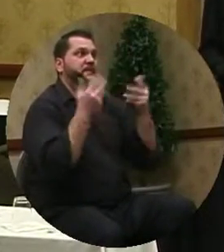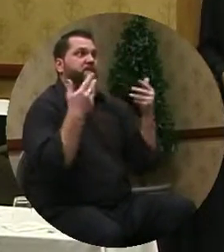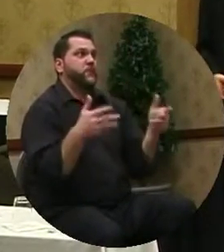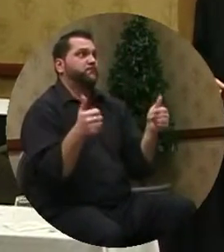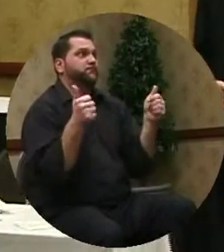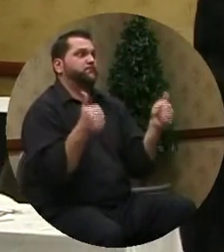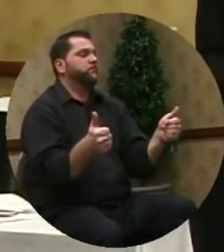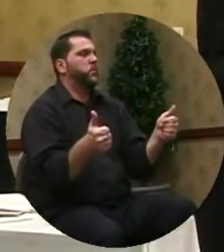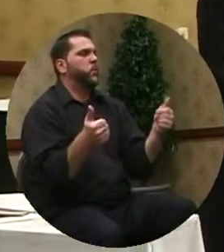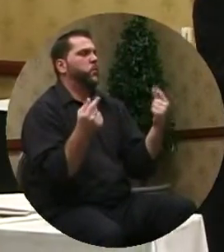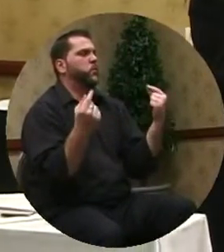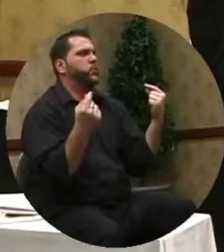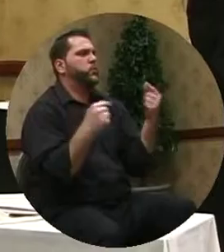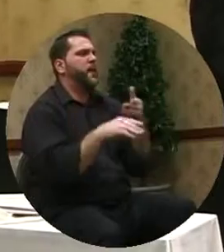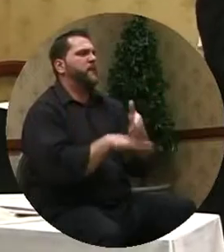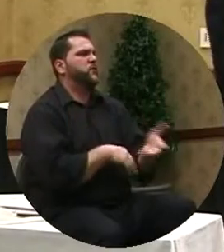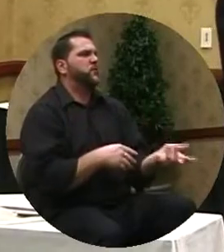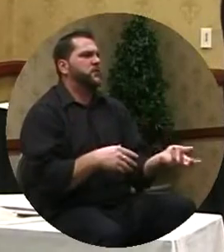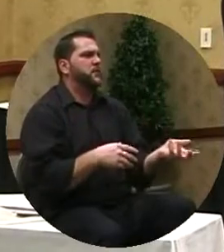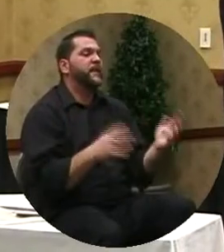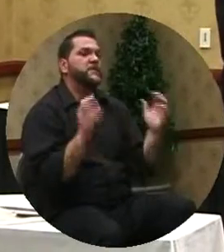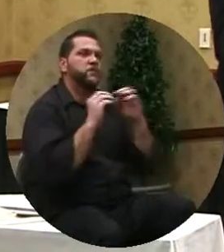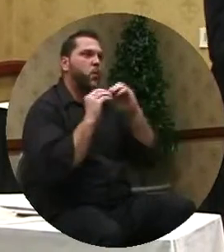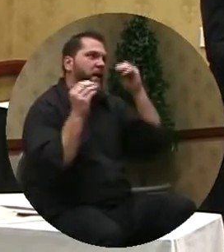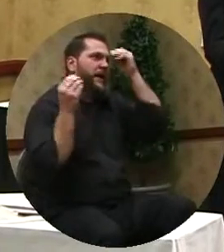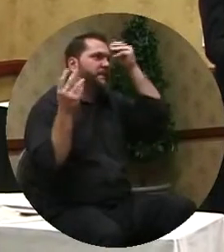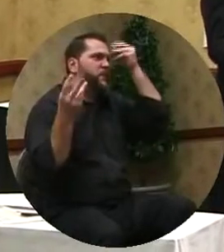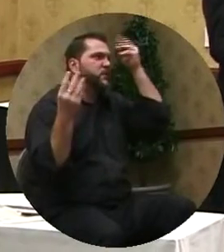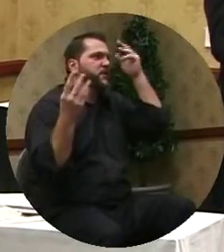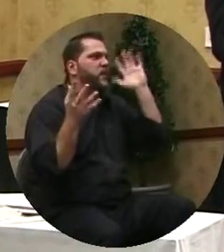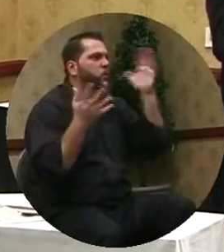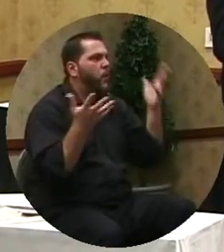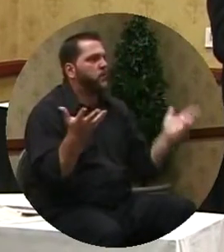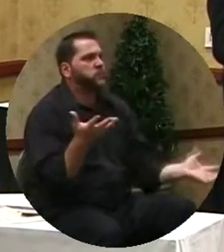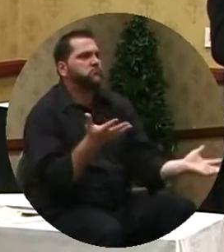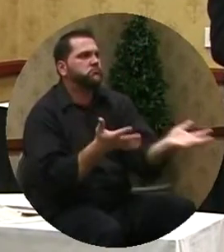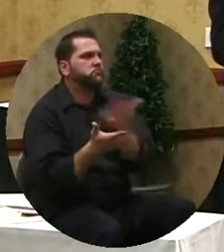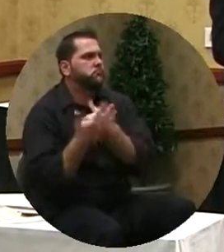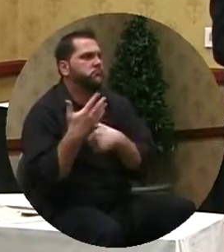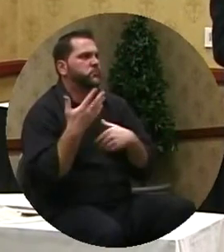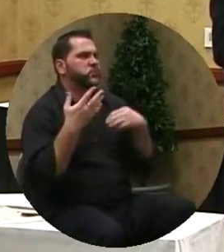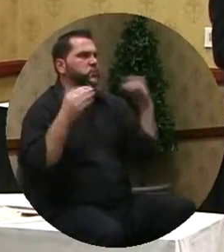So, broad information, there's a whole bunch of information that we may want to draw into this.